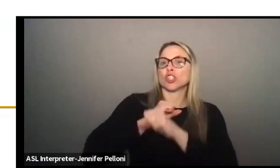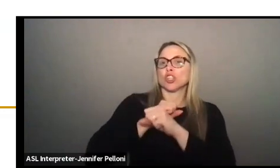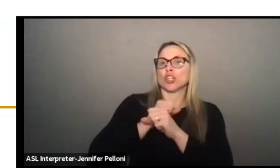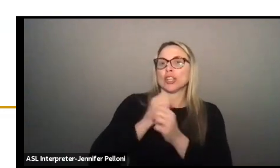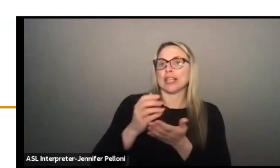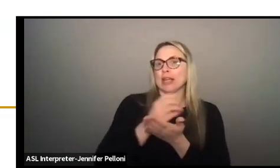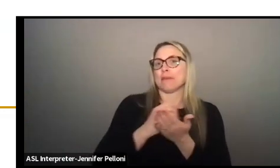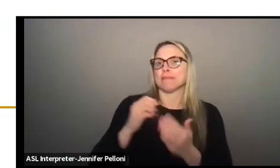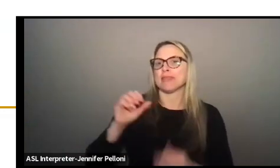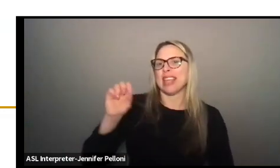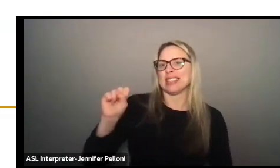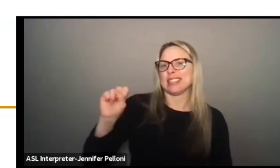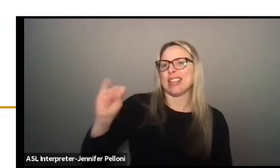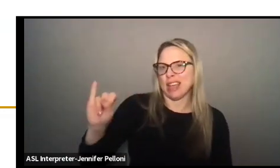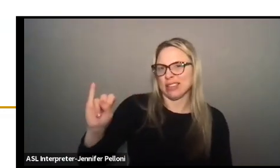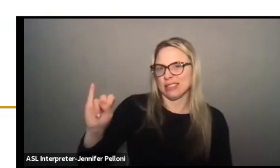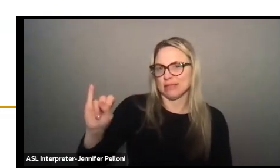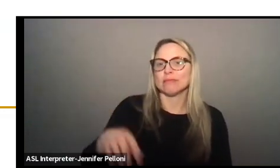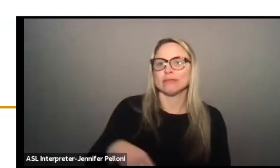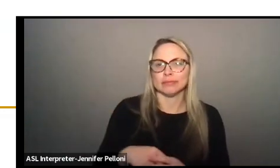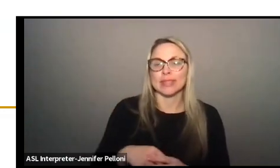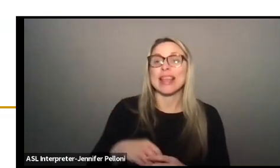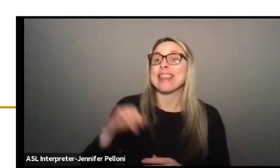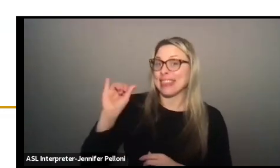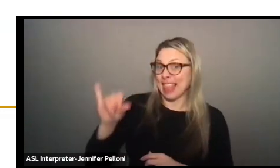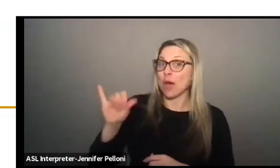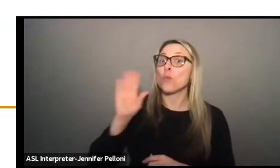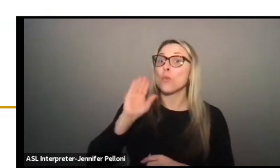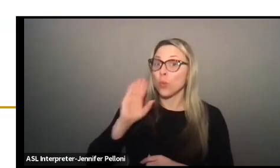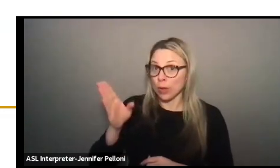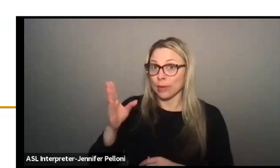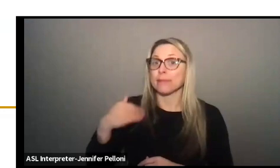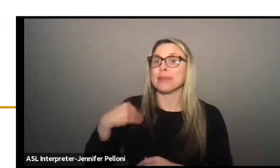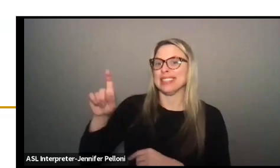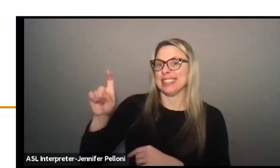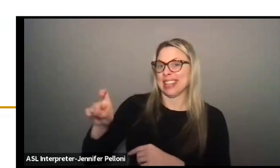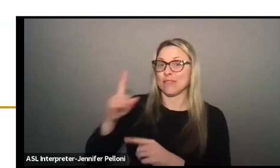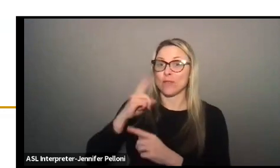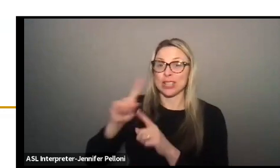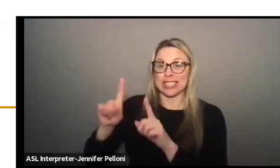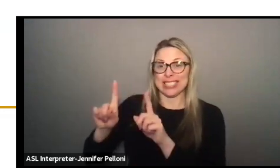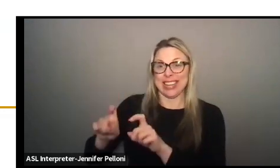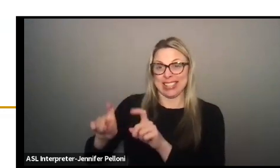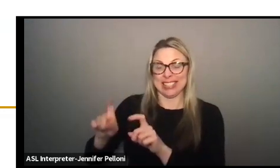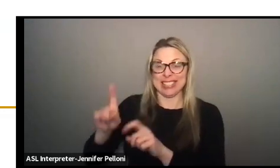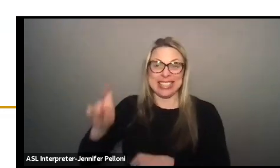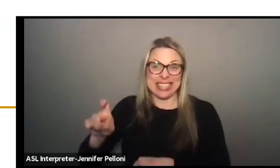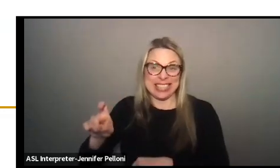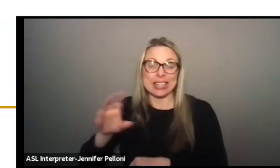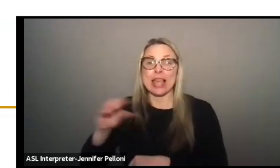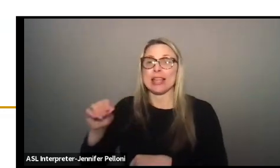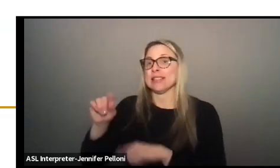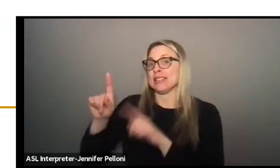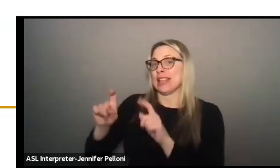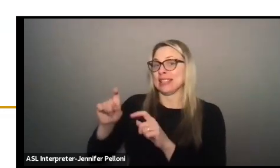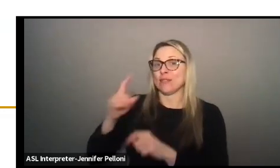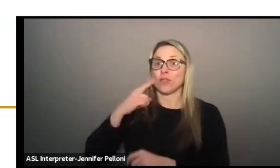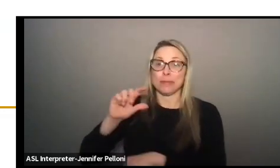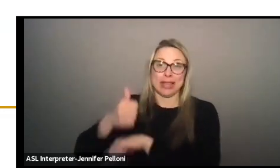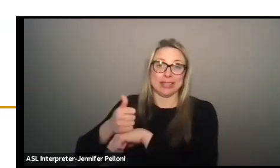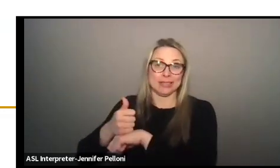the SSI. It is means tested and needs based. So what that simply means is